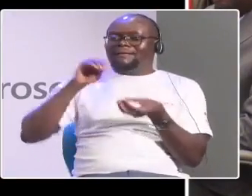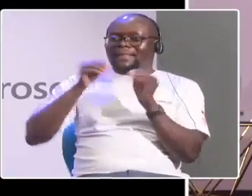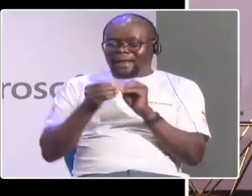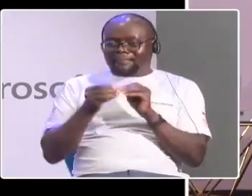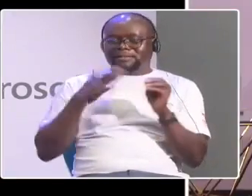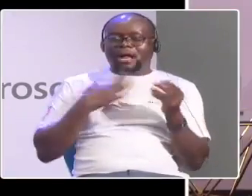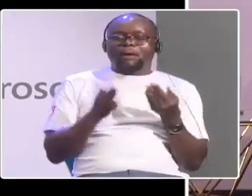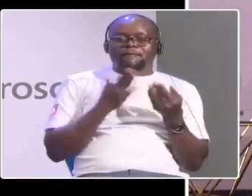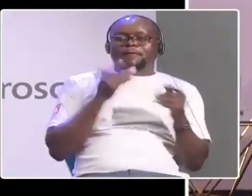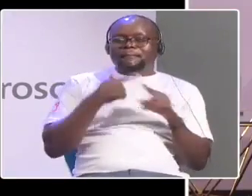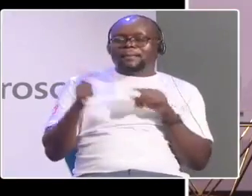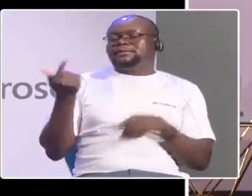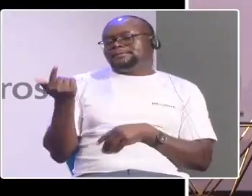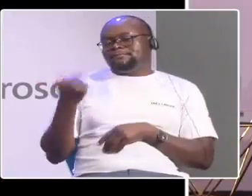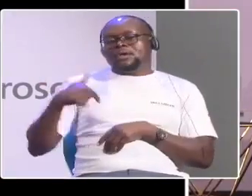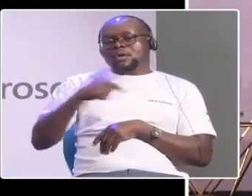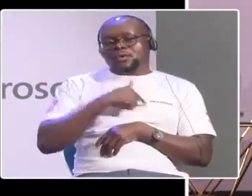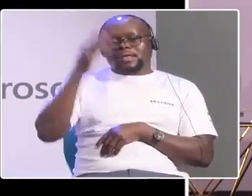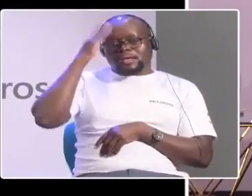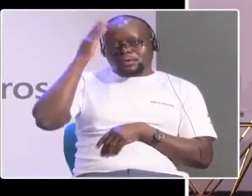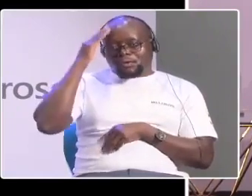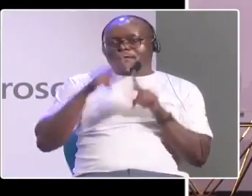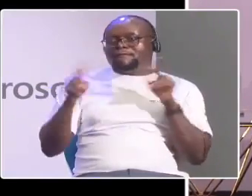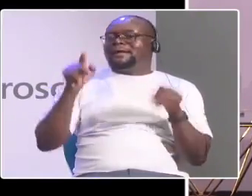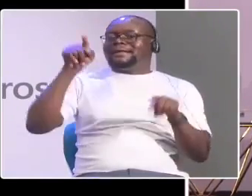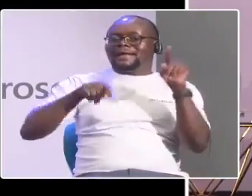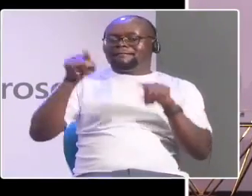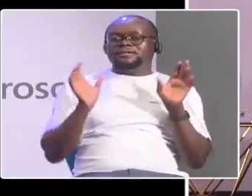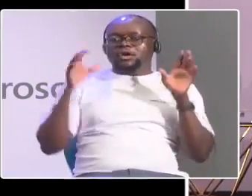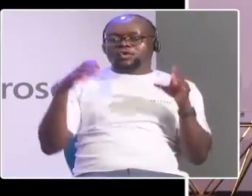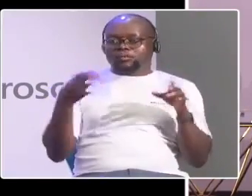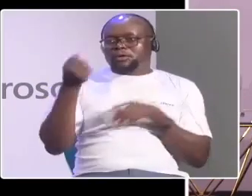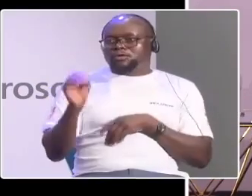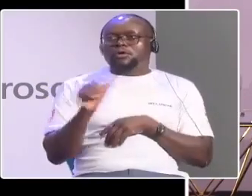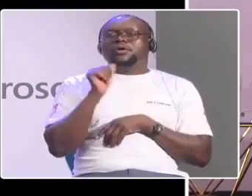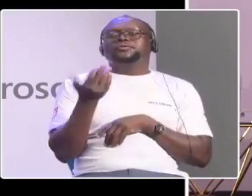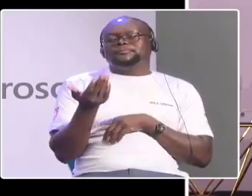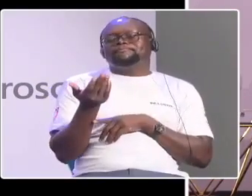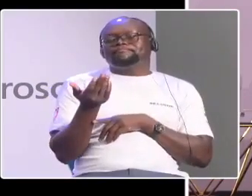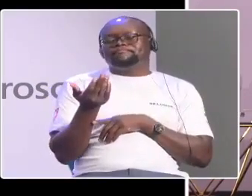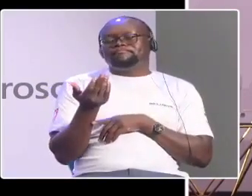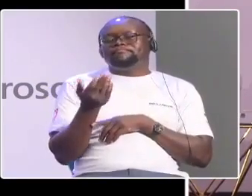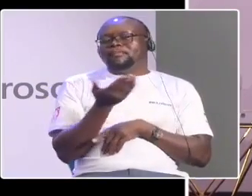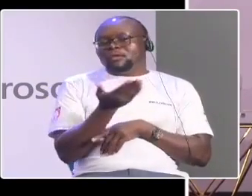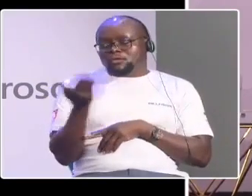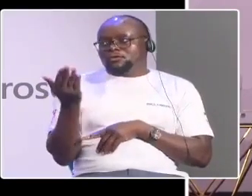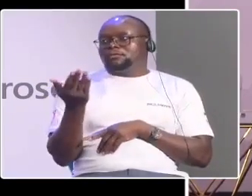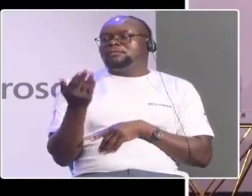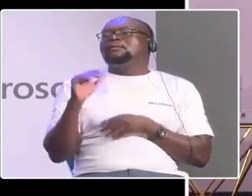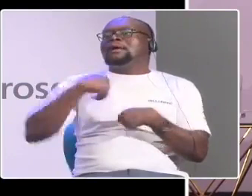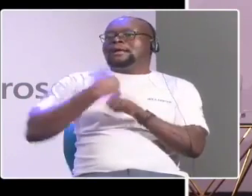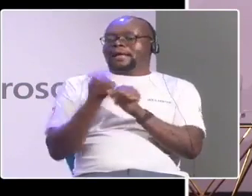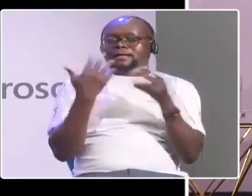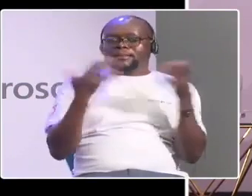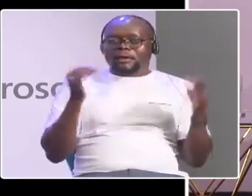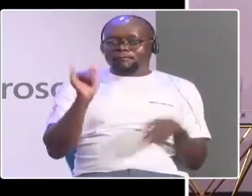our favor, but as we all know, it's a very diverse group. So it's not as though let's create a